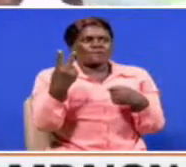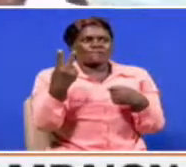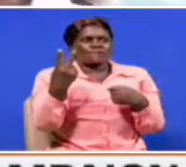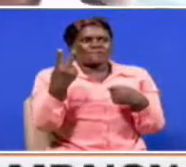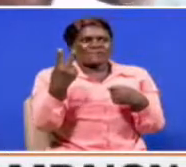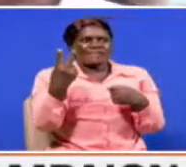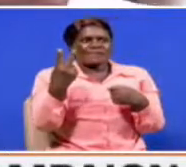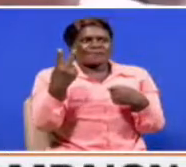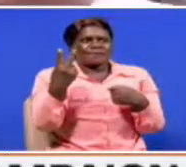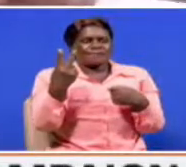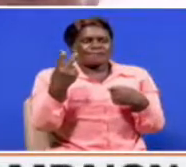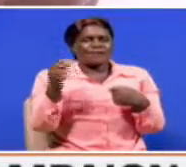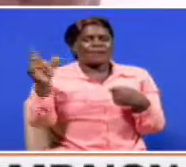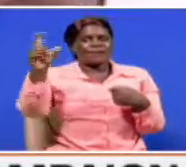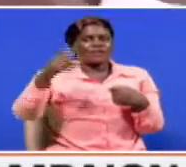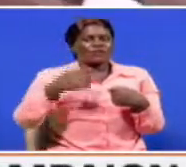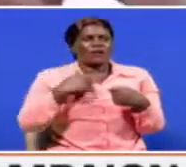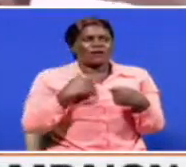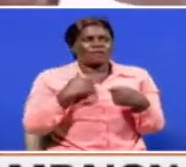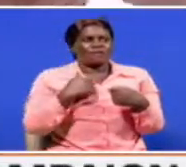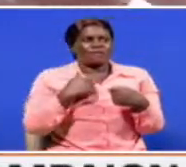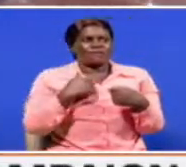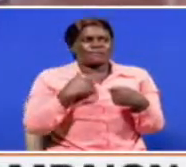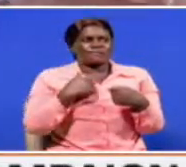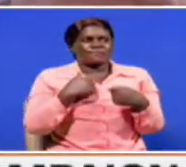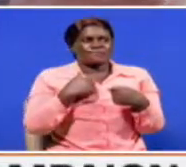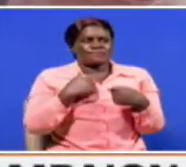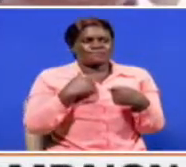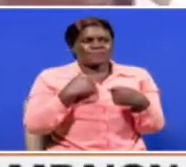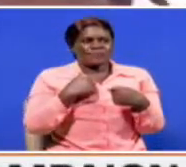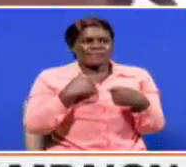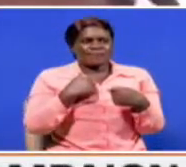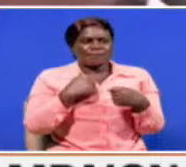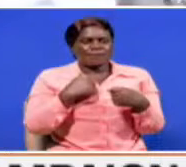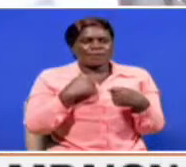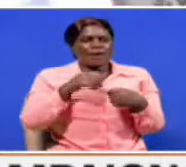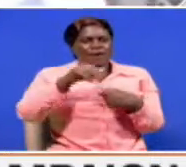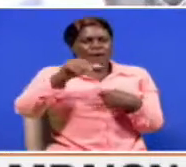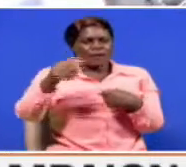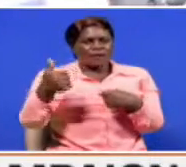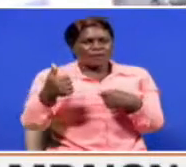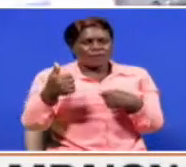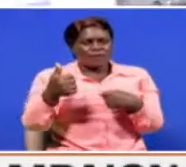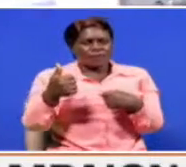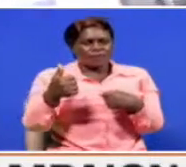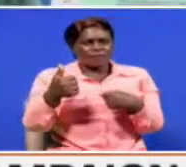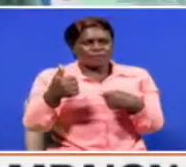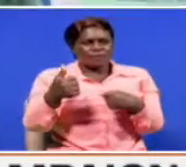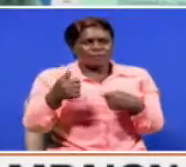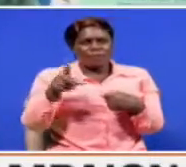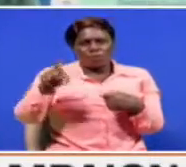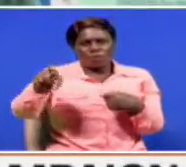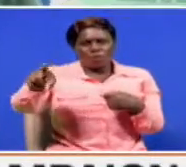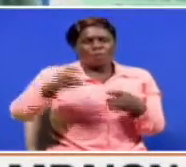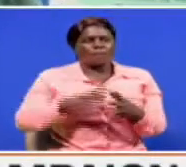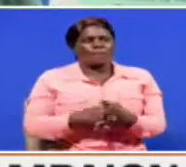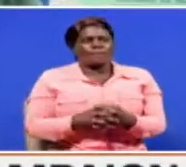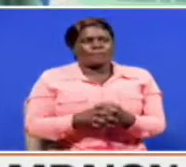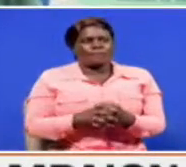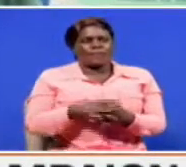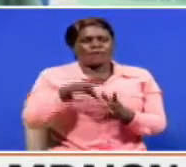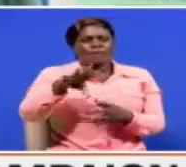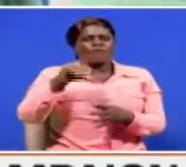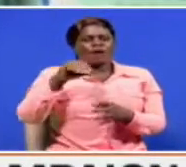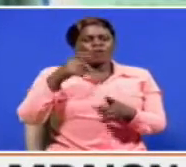be endemic in the region: schistosomiasis, also known as Bilharzia, and intestinal worms. The